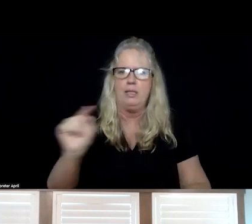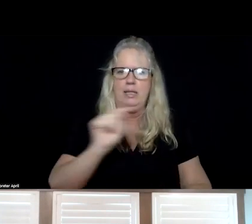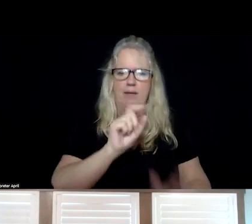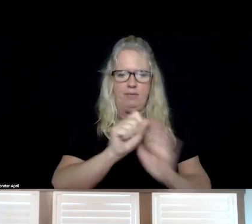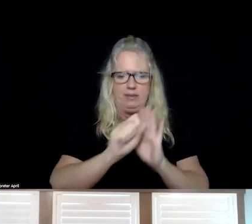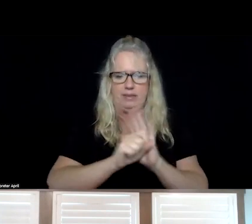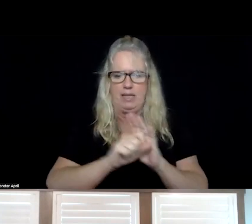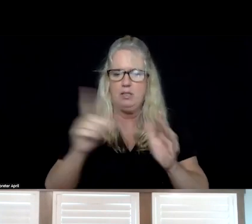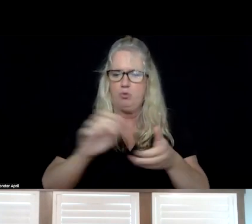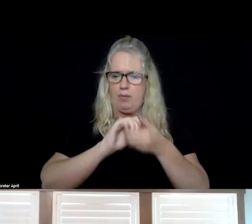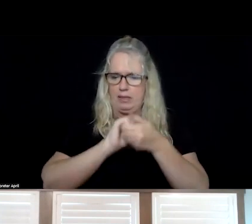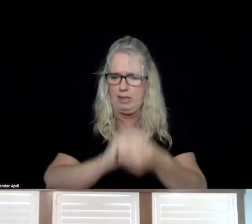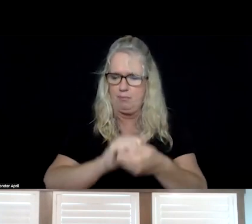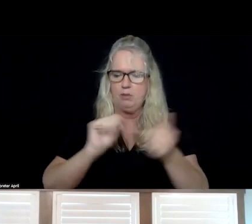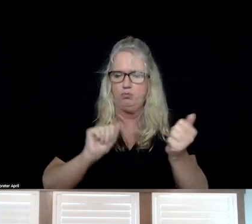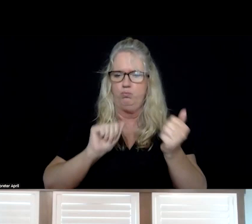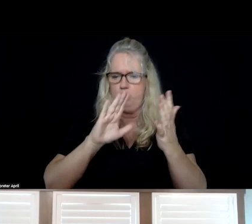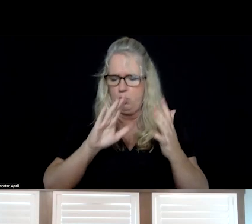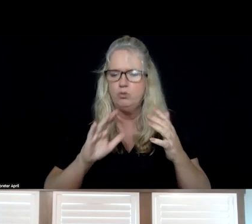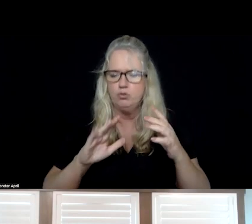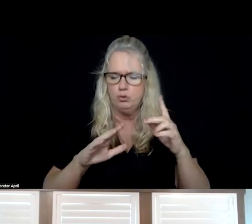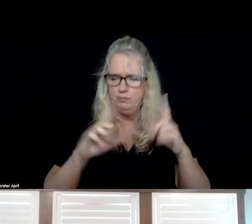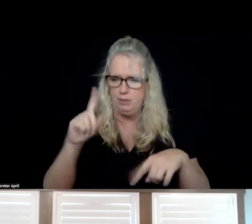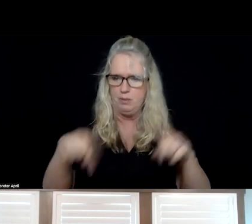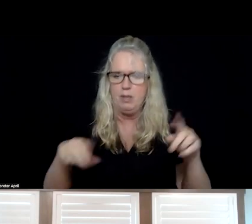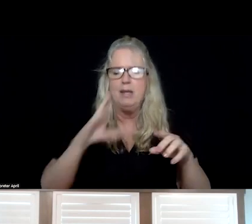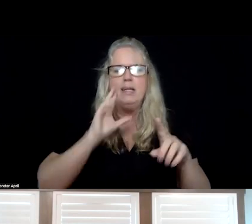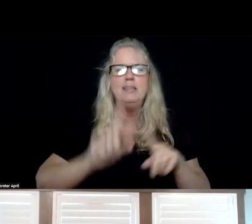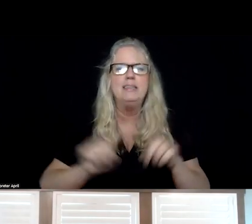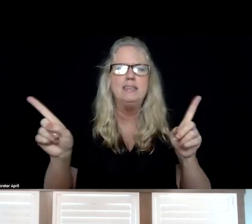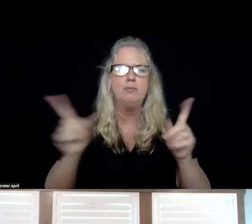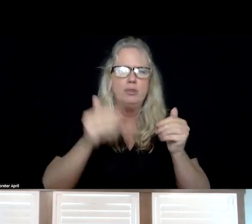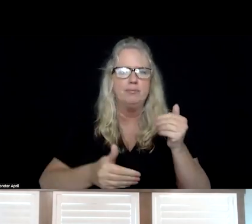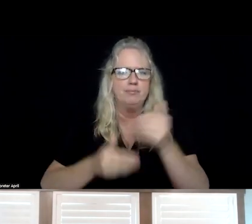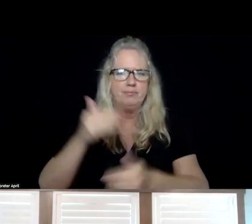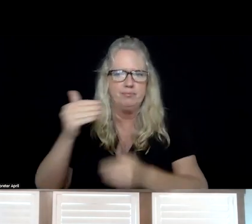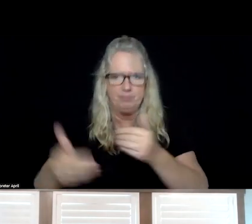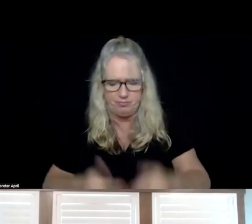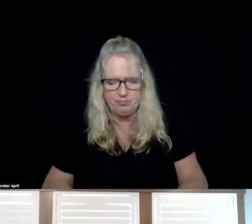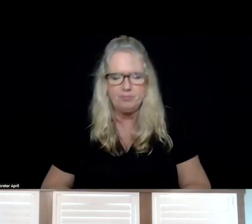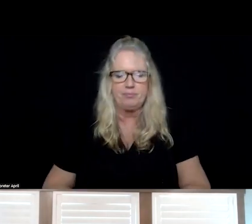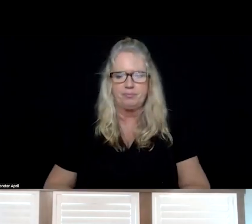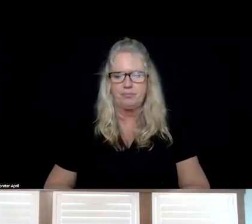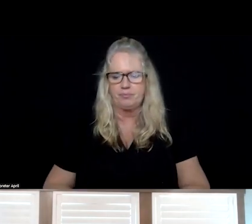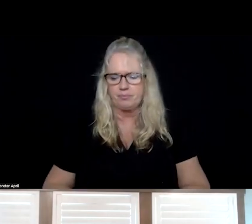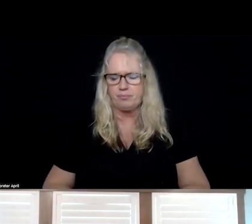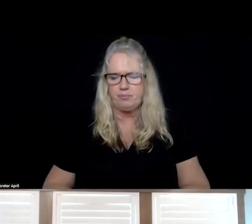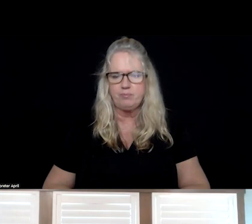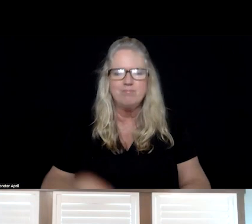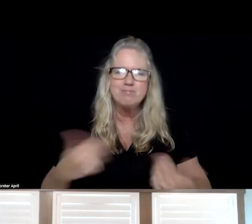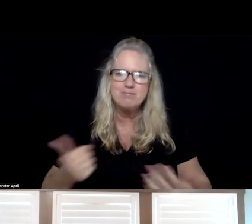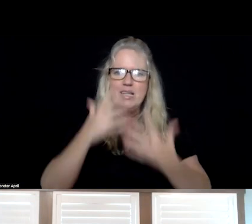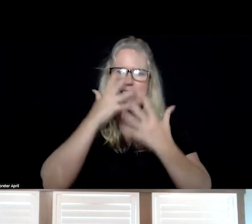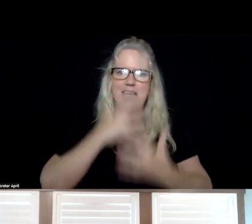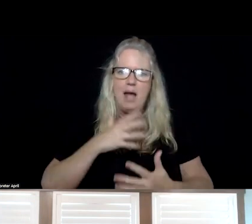that collaboration approaches are variable and they're in different stages. So we're kind of everywhere. And sadly,